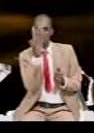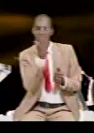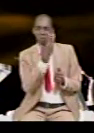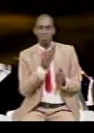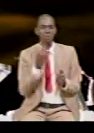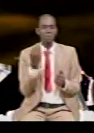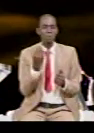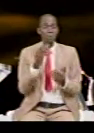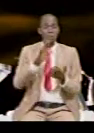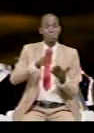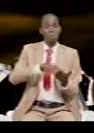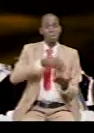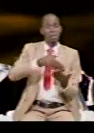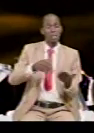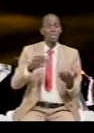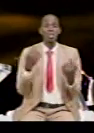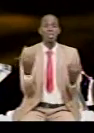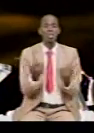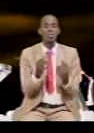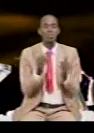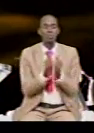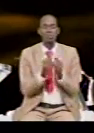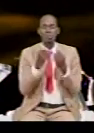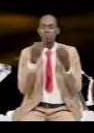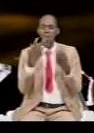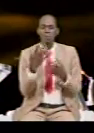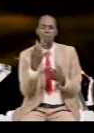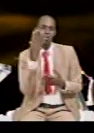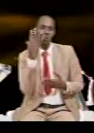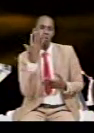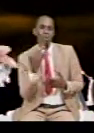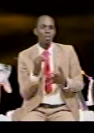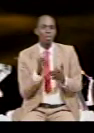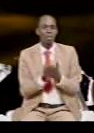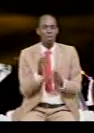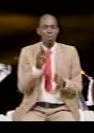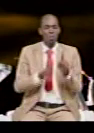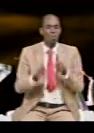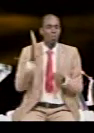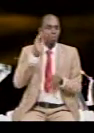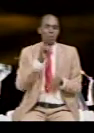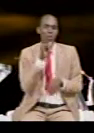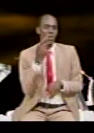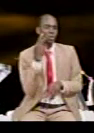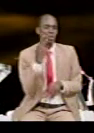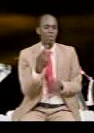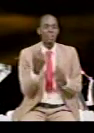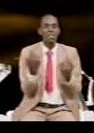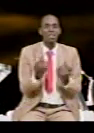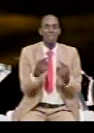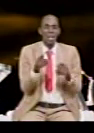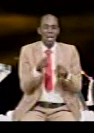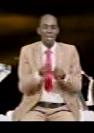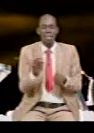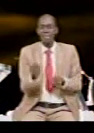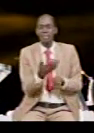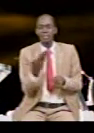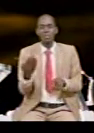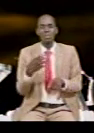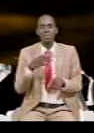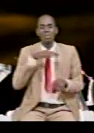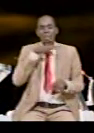many people no longer perceive sin as anything sinful or anything serious